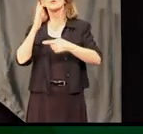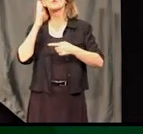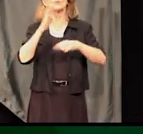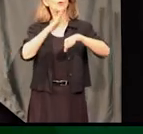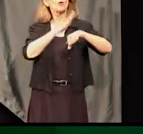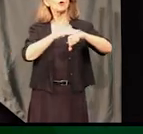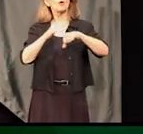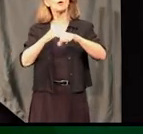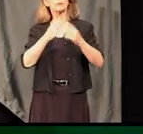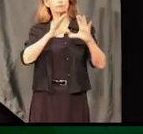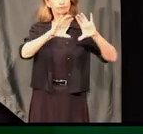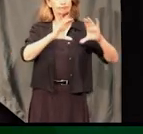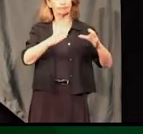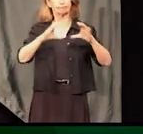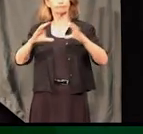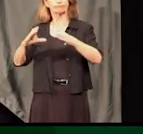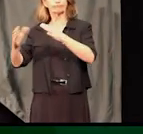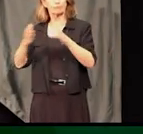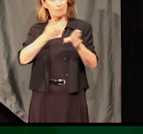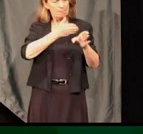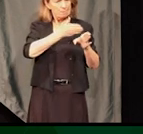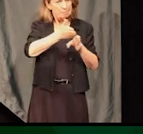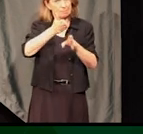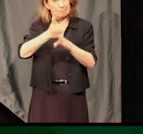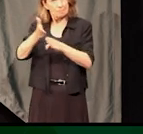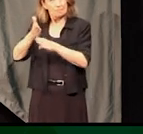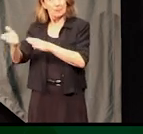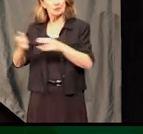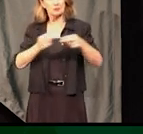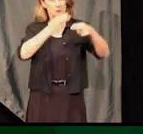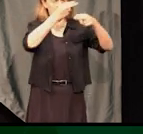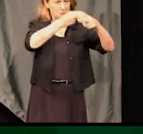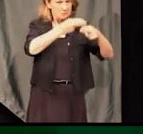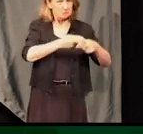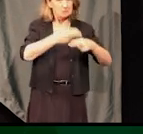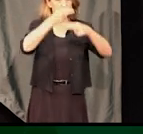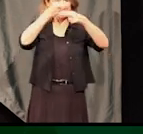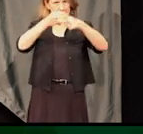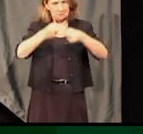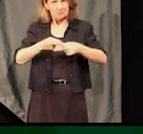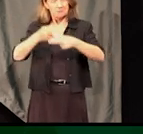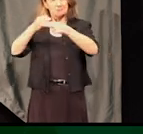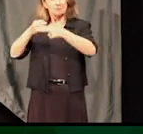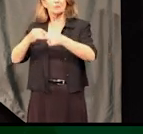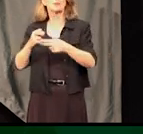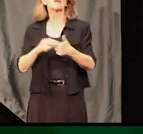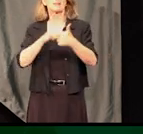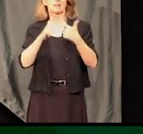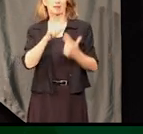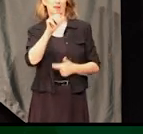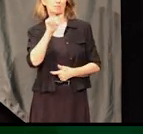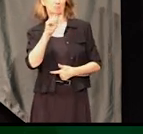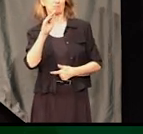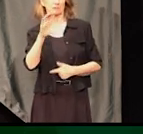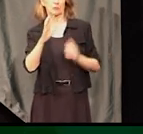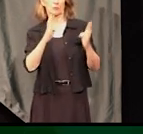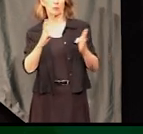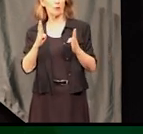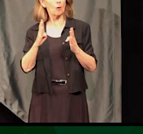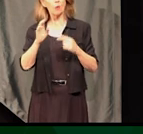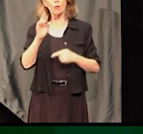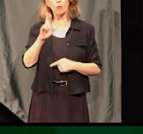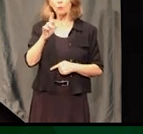by academic area, then in alphabetical order. Alternatively, if you would like to just